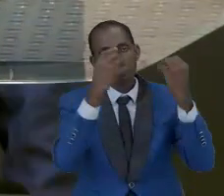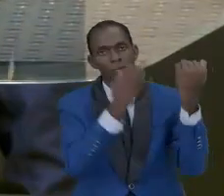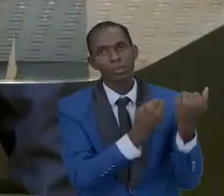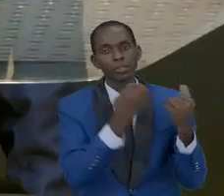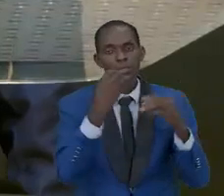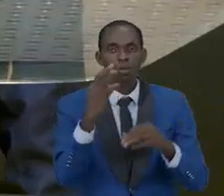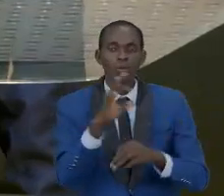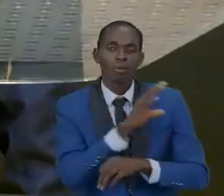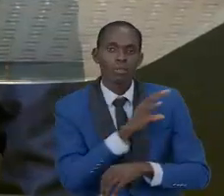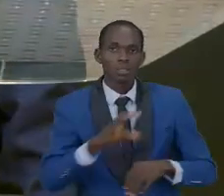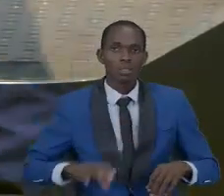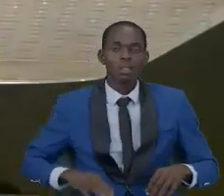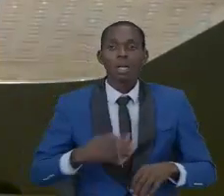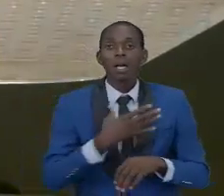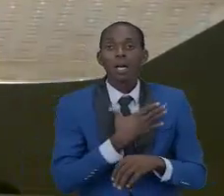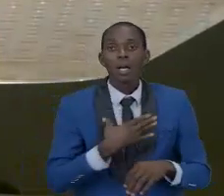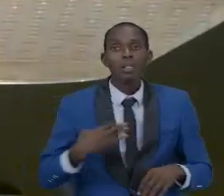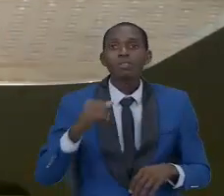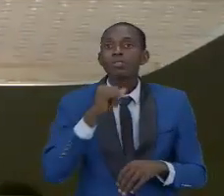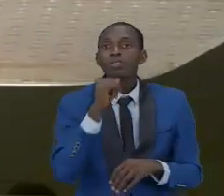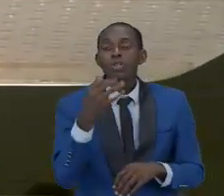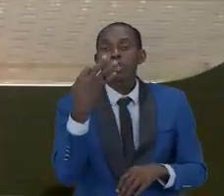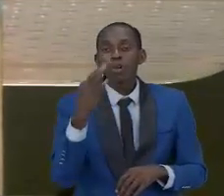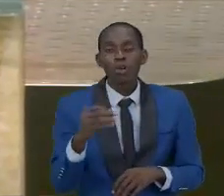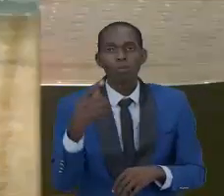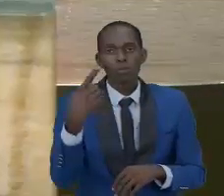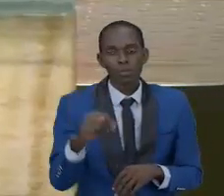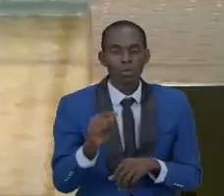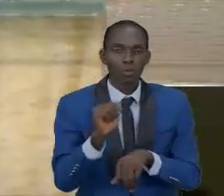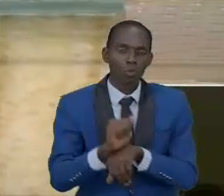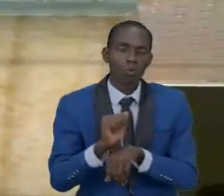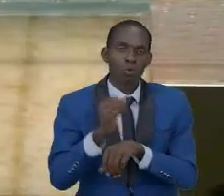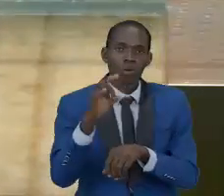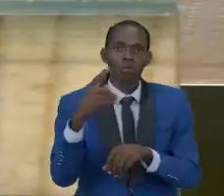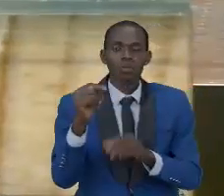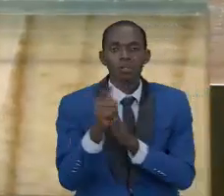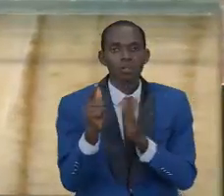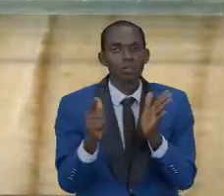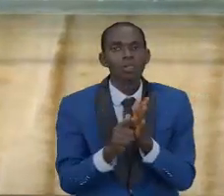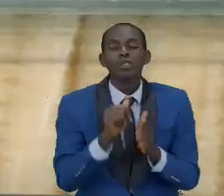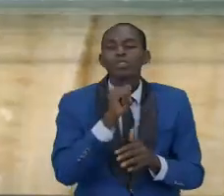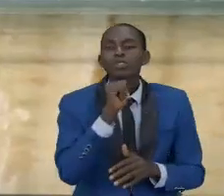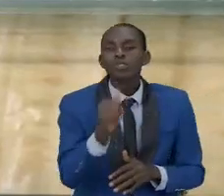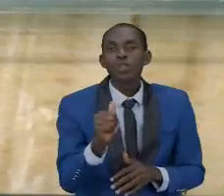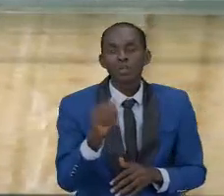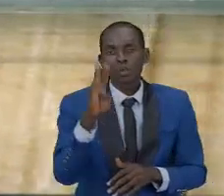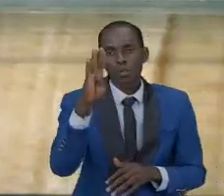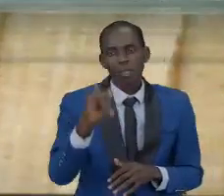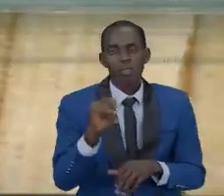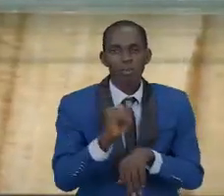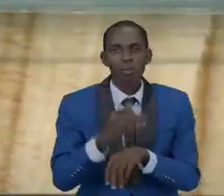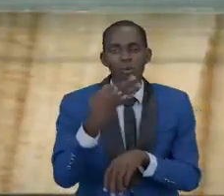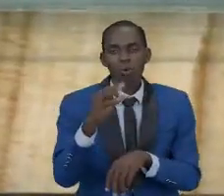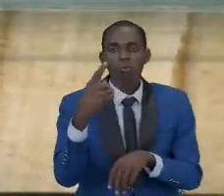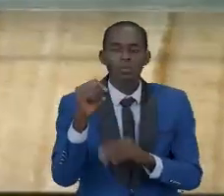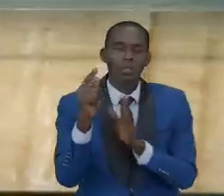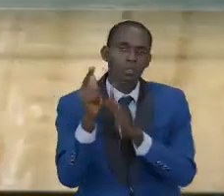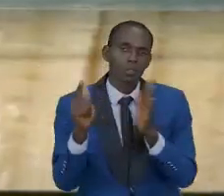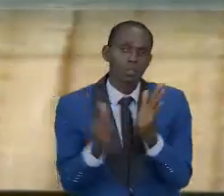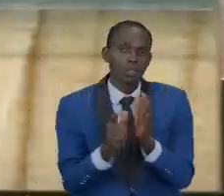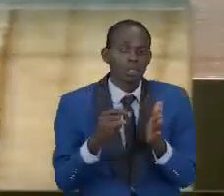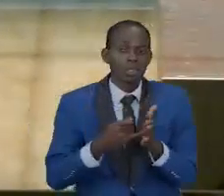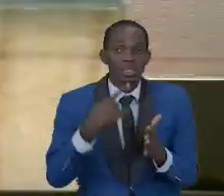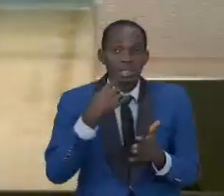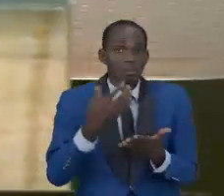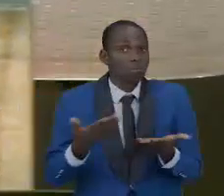Christ and not by The Works of the Lord not by are the works of the law it